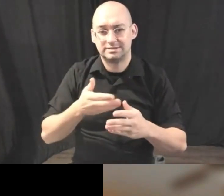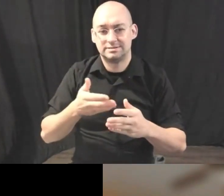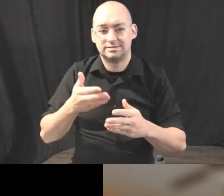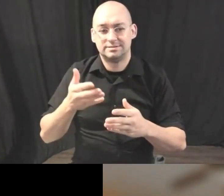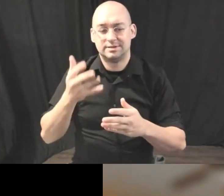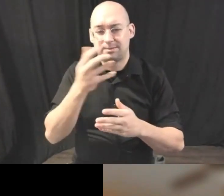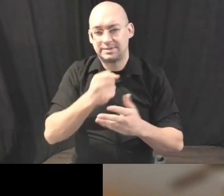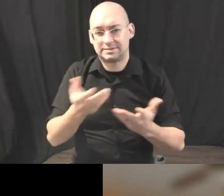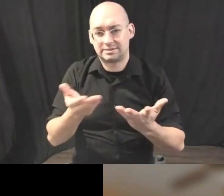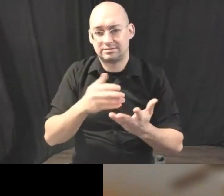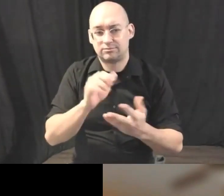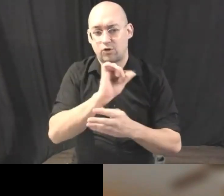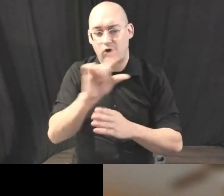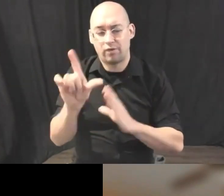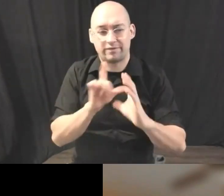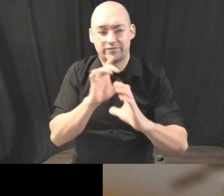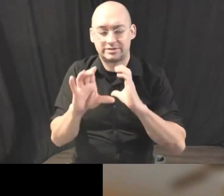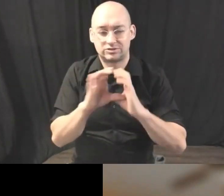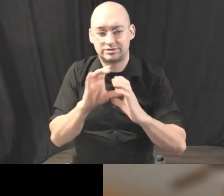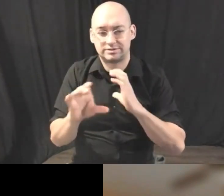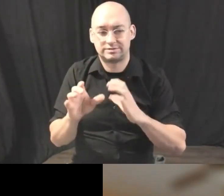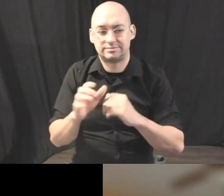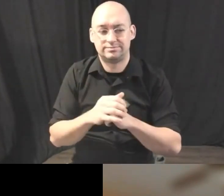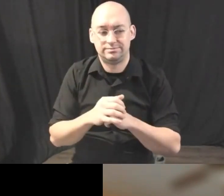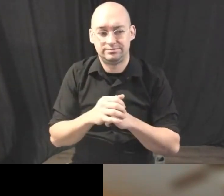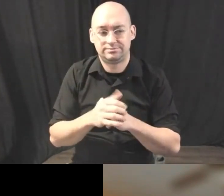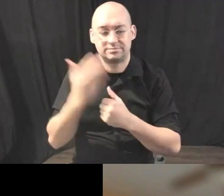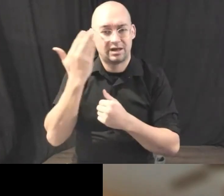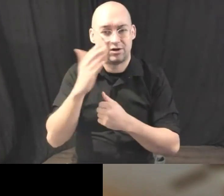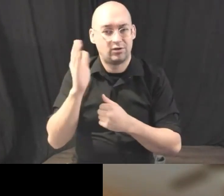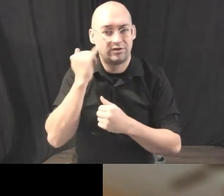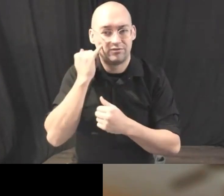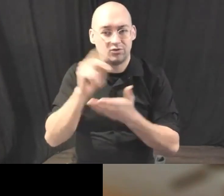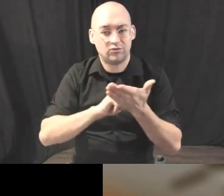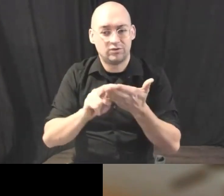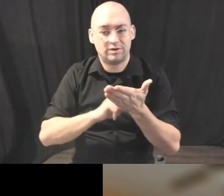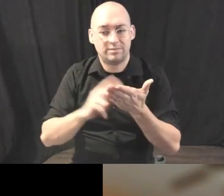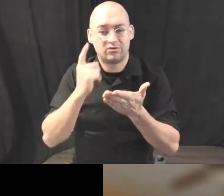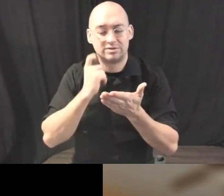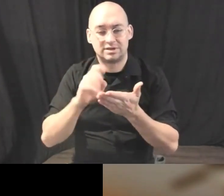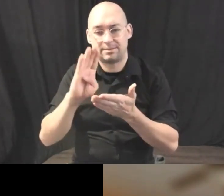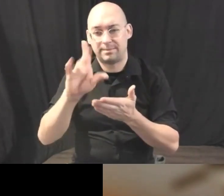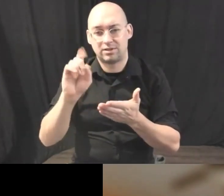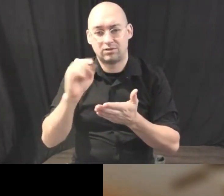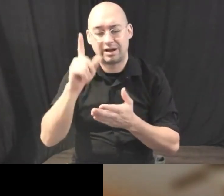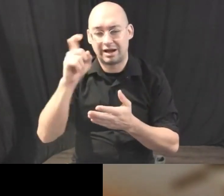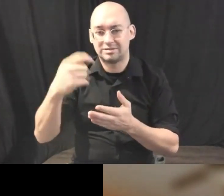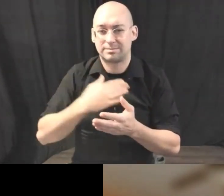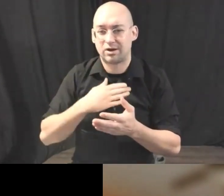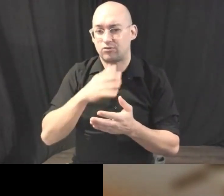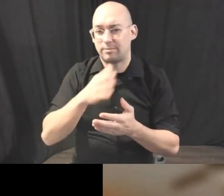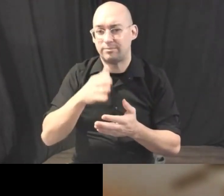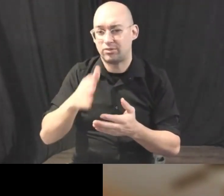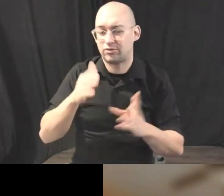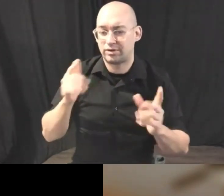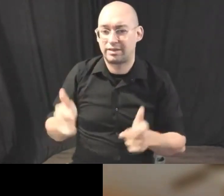and disaster preparedness conversations. And I don't know if you read my recent blog, but just on a personal note, I asked my grandmother, who lives in